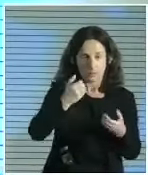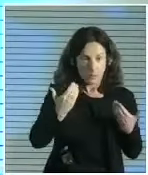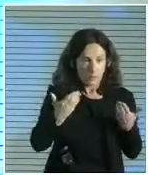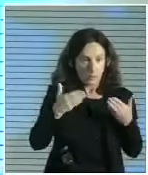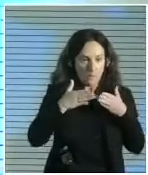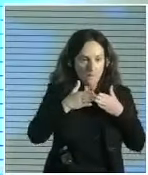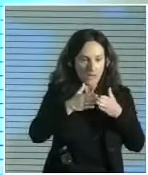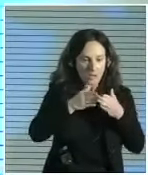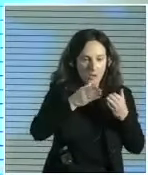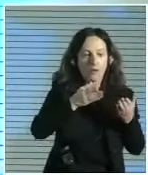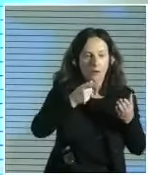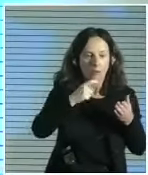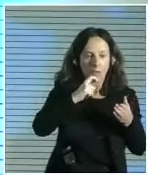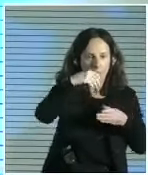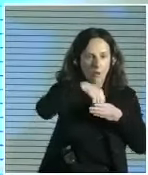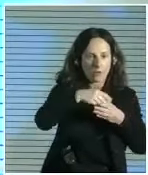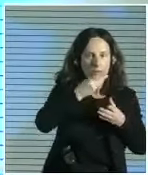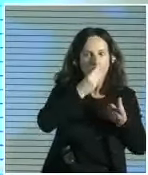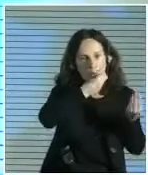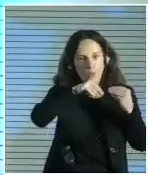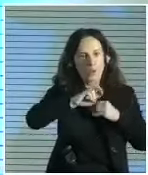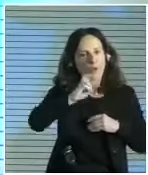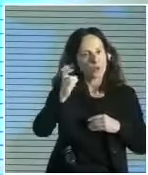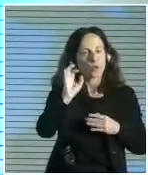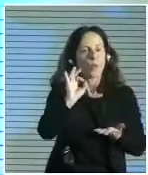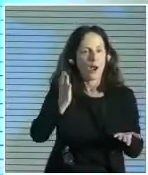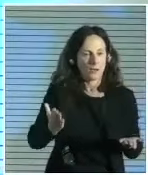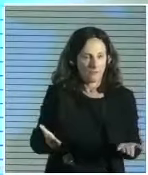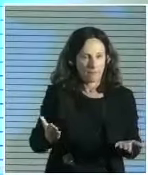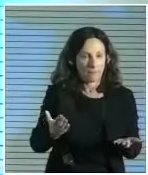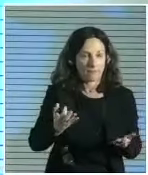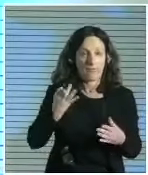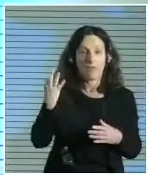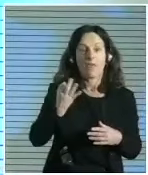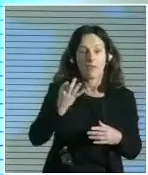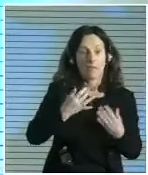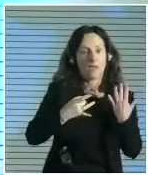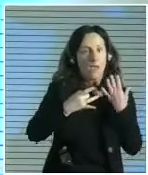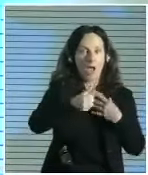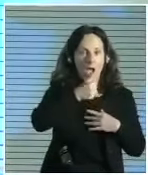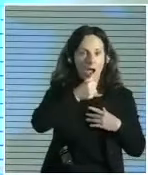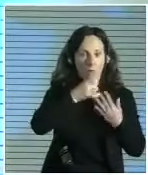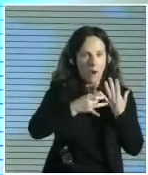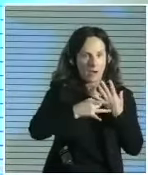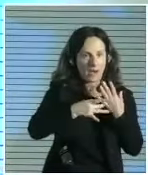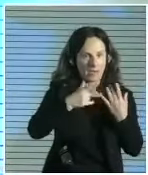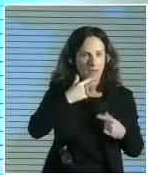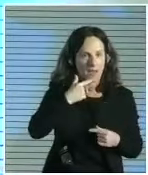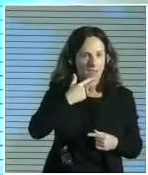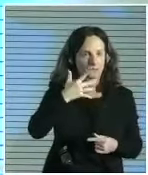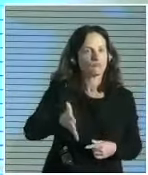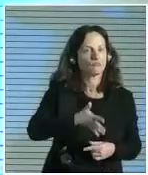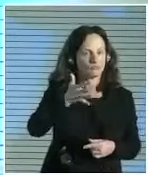have to produce waters in a good quality, good taste. We have to serve this water in